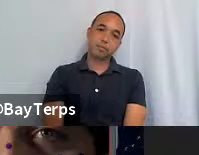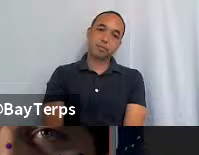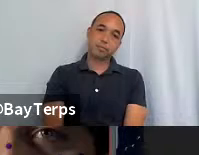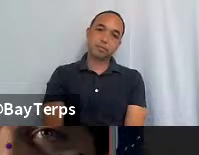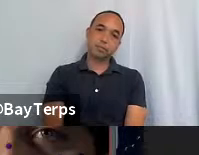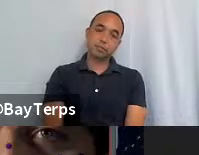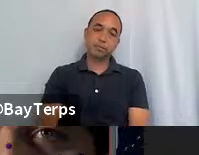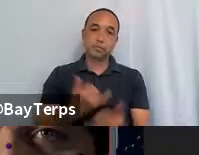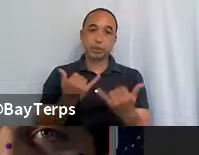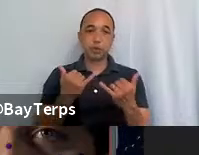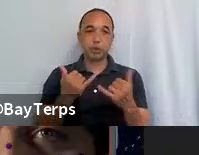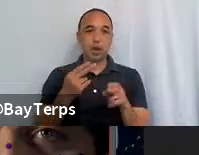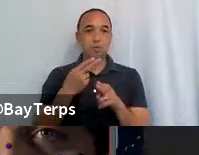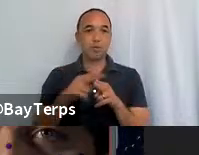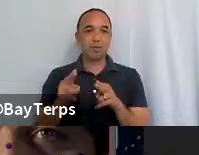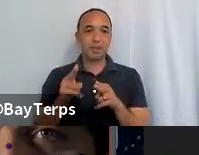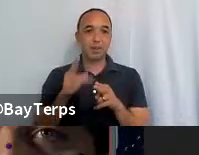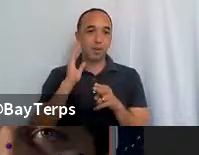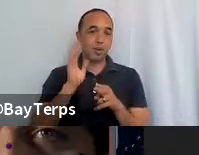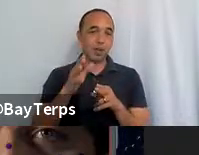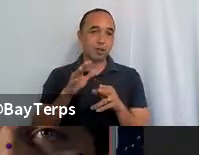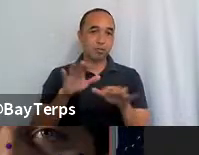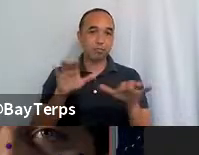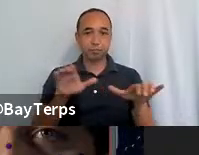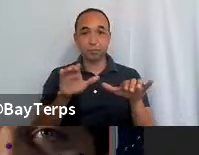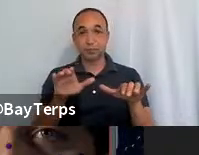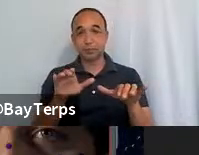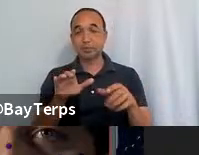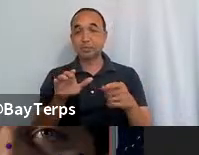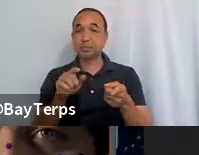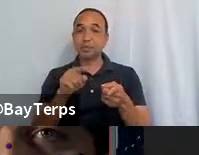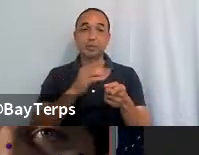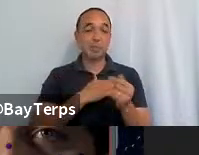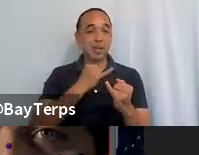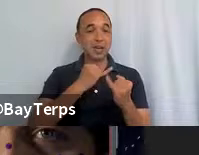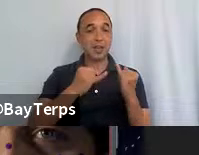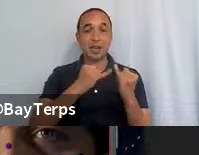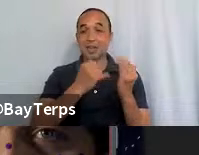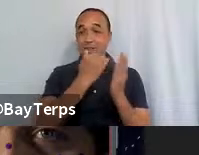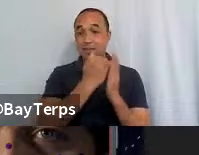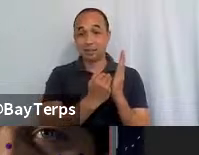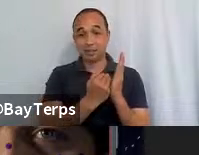can talk while I'm doing this. This was the last thing I had on my